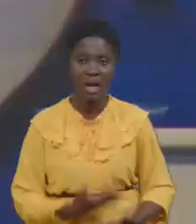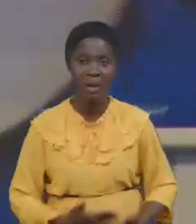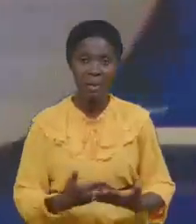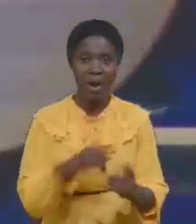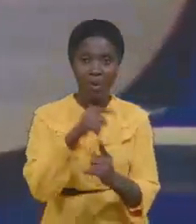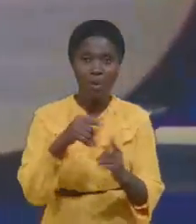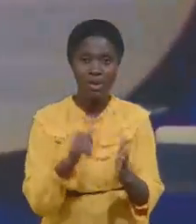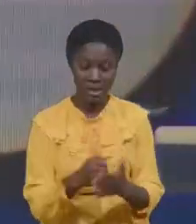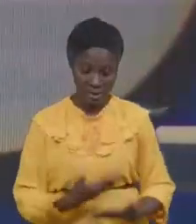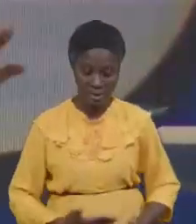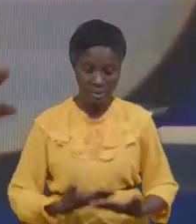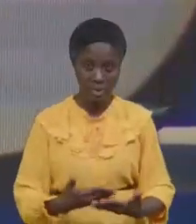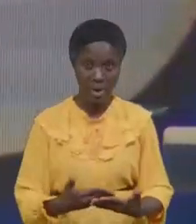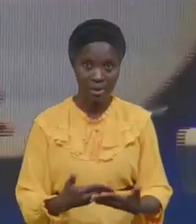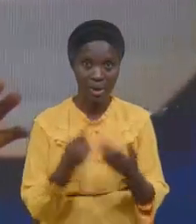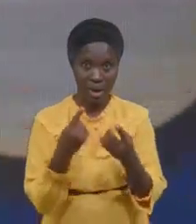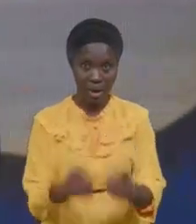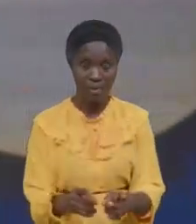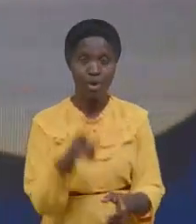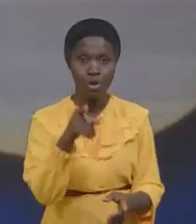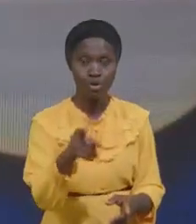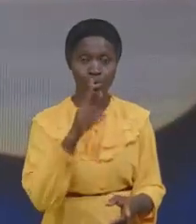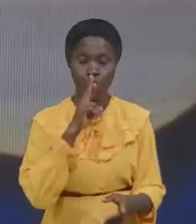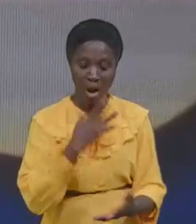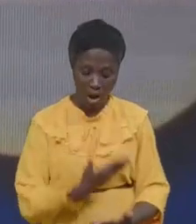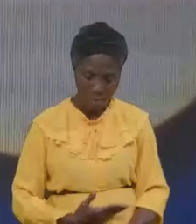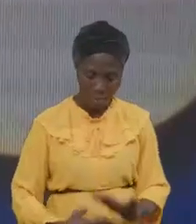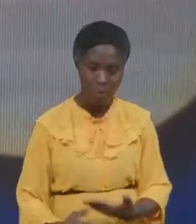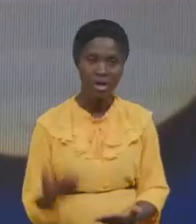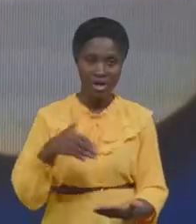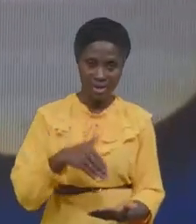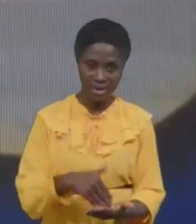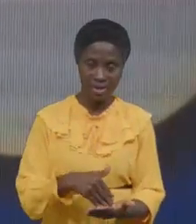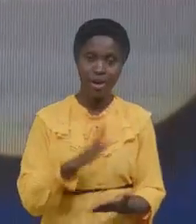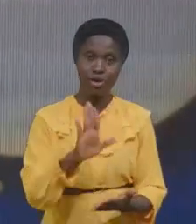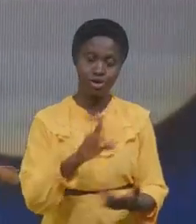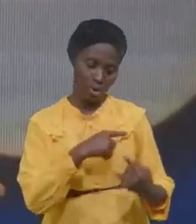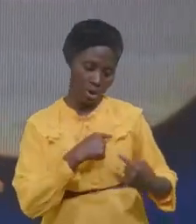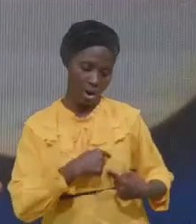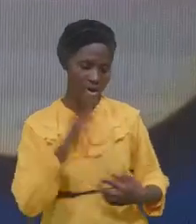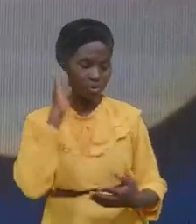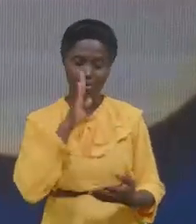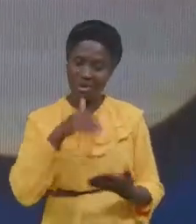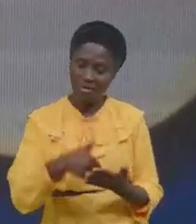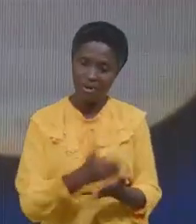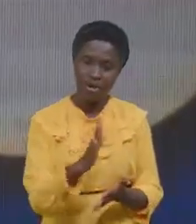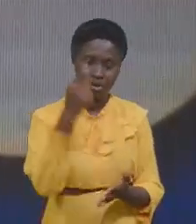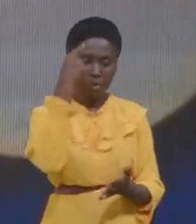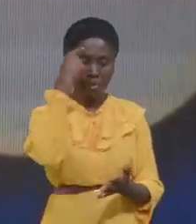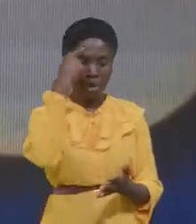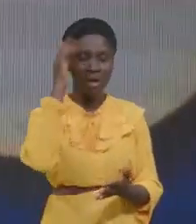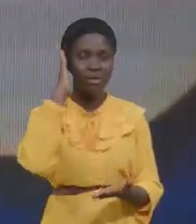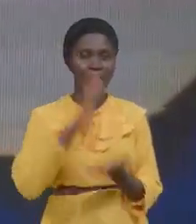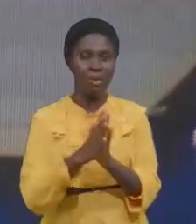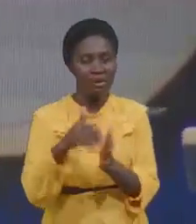place, you are born again. Your heart will be fresh. Your mind will be